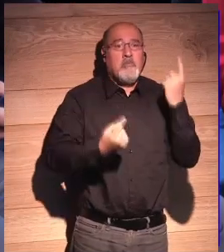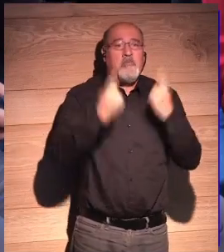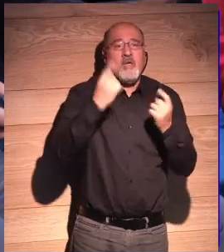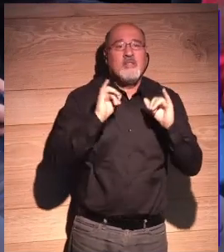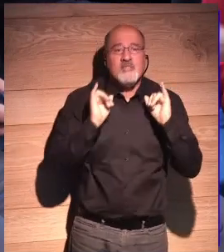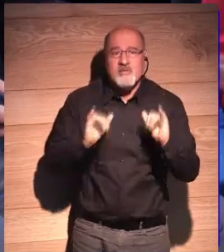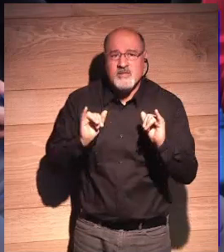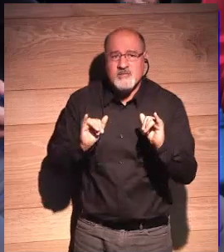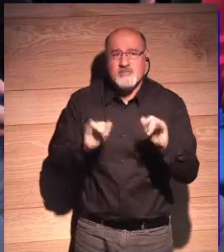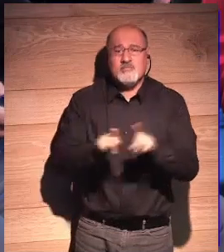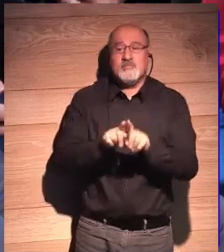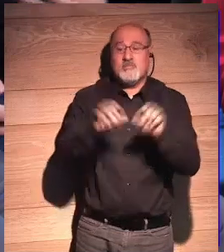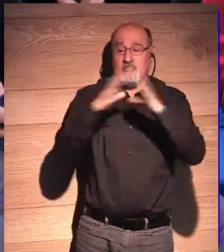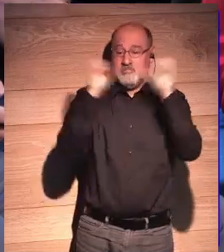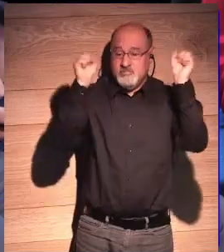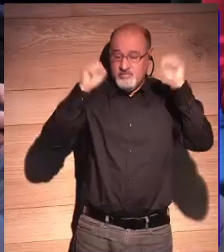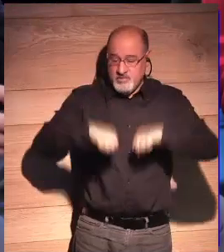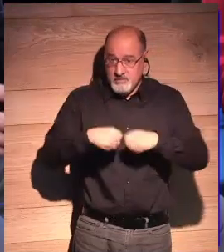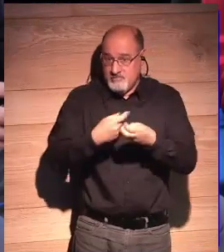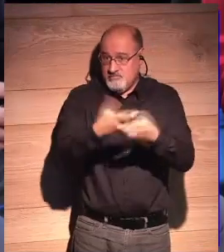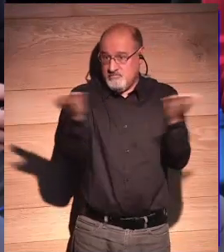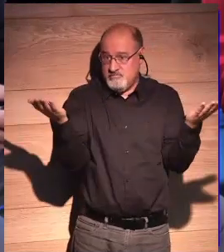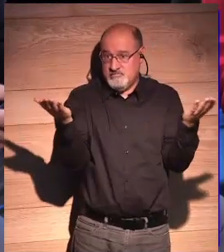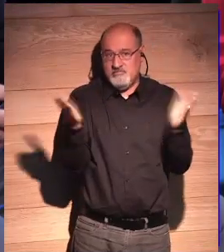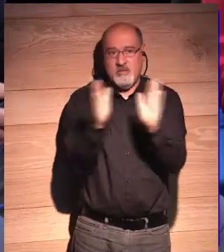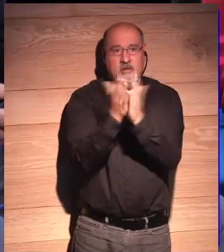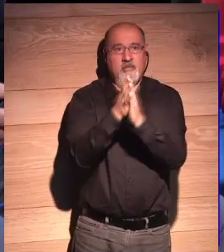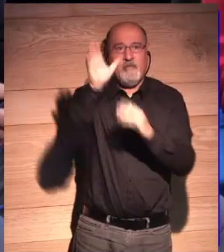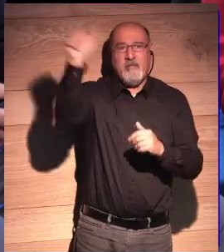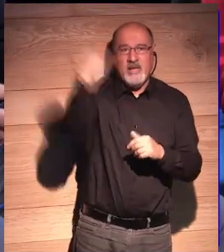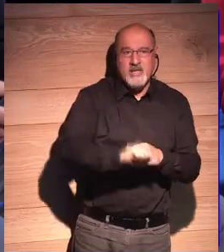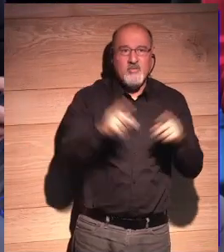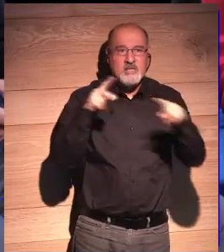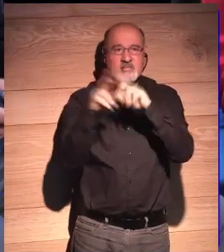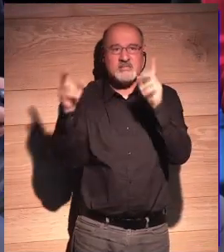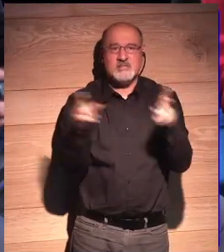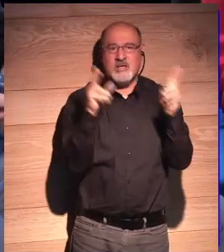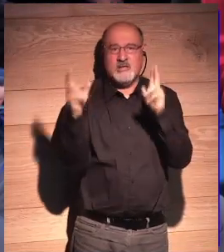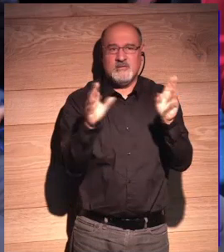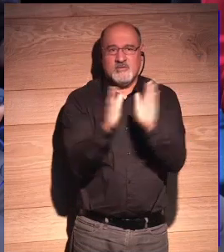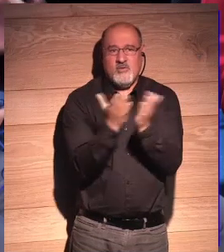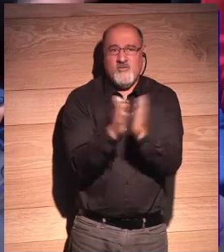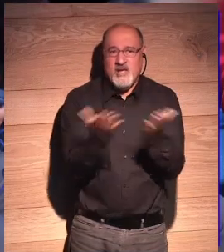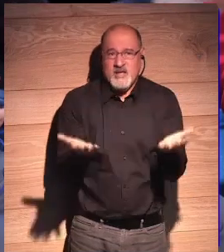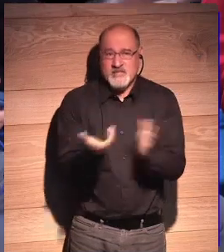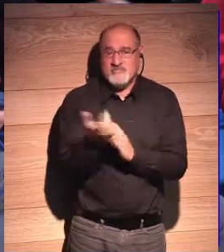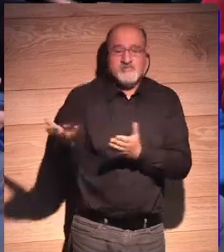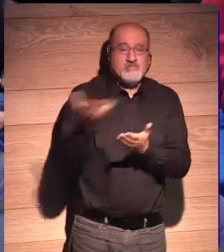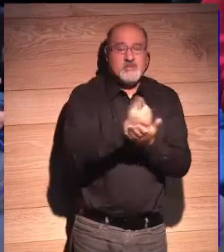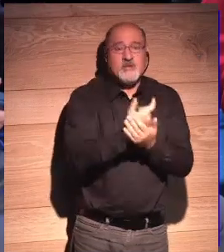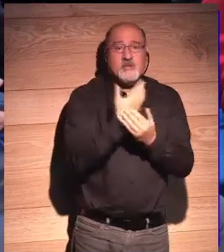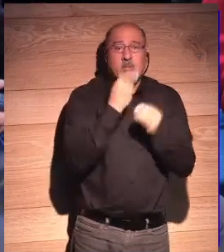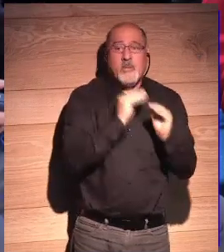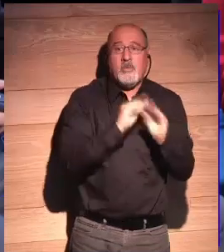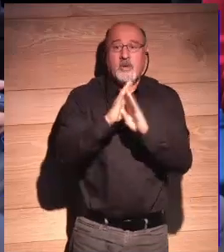line with what was in movies, novels, things like that. That those would one day catch on, and all the